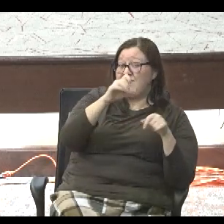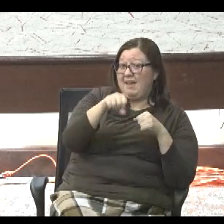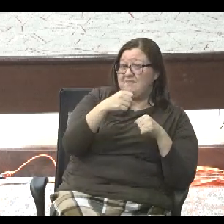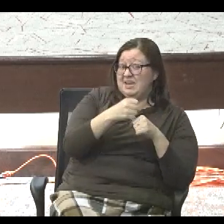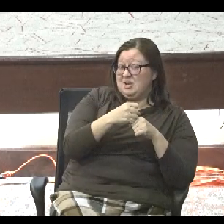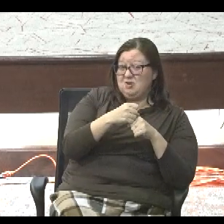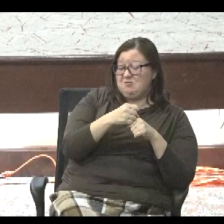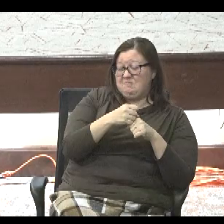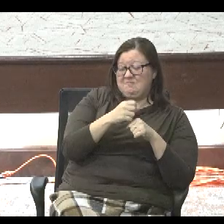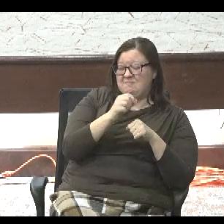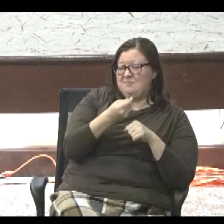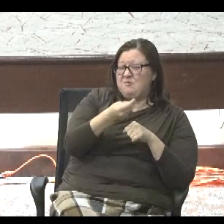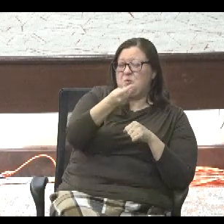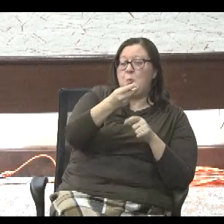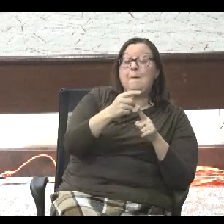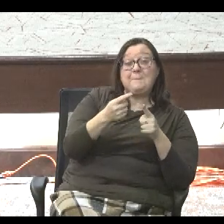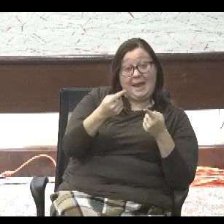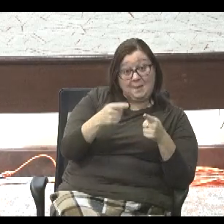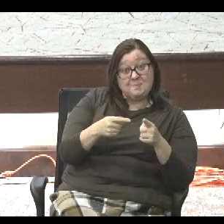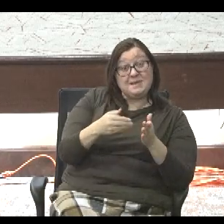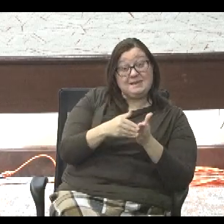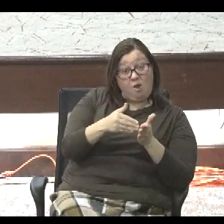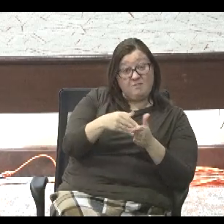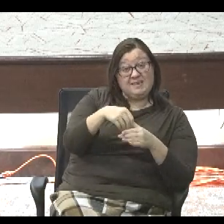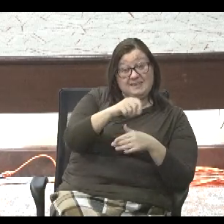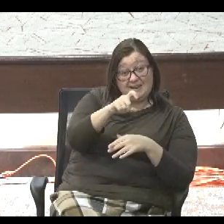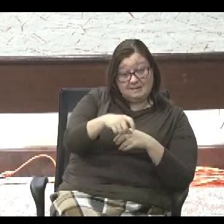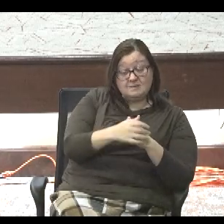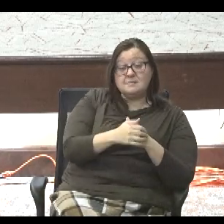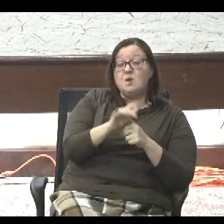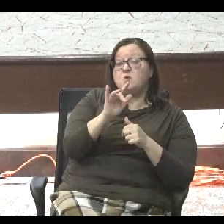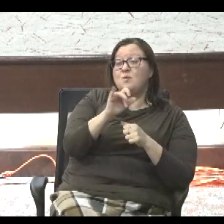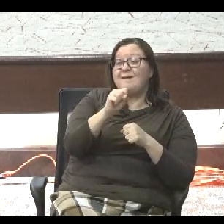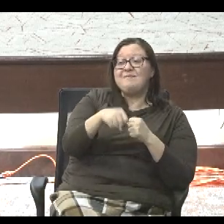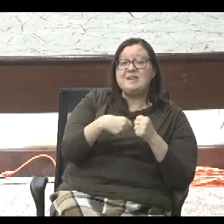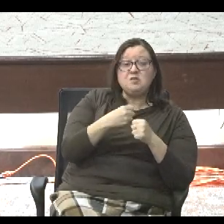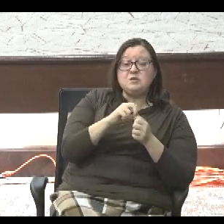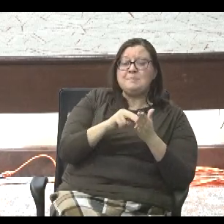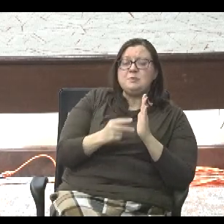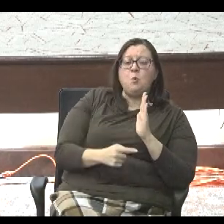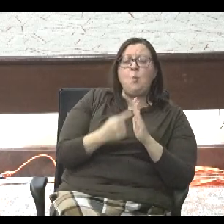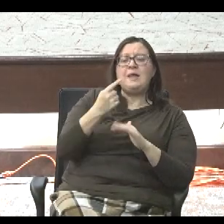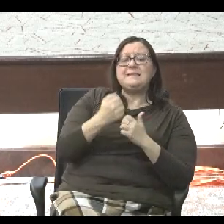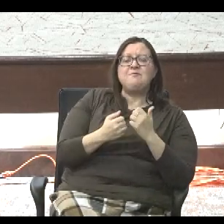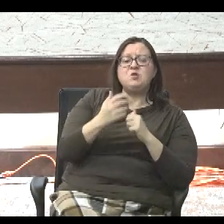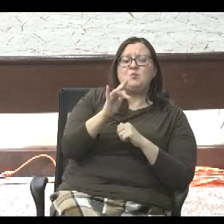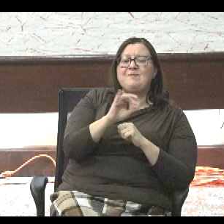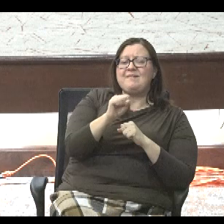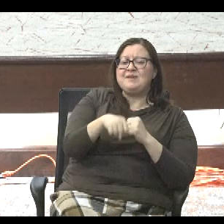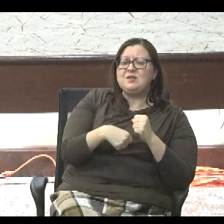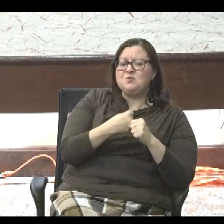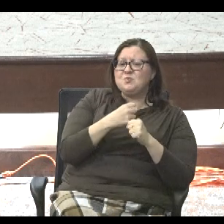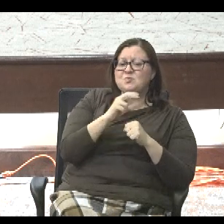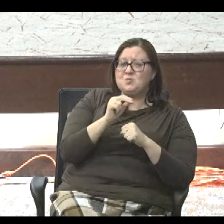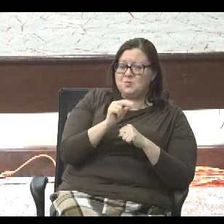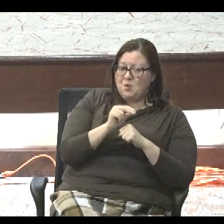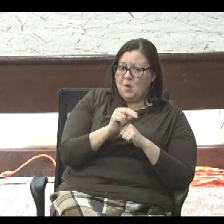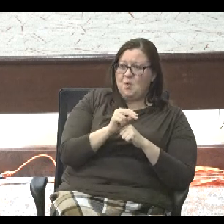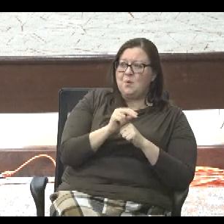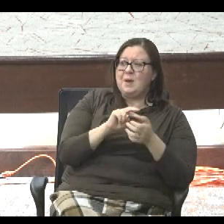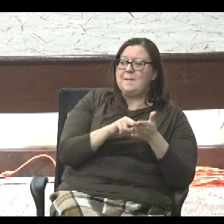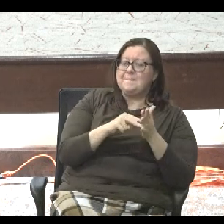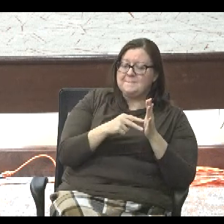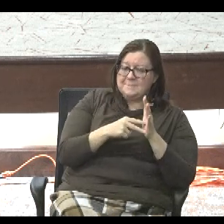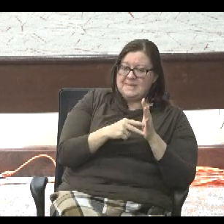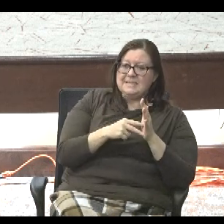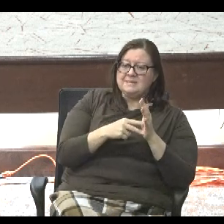pretty frequent. And a 25-year storm does not mean once every 25 years, it means 4% every year, and we seem to